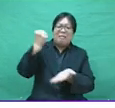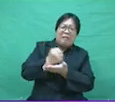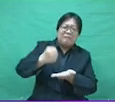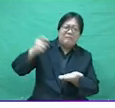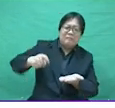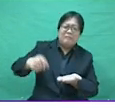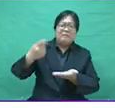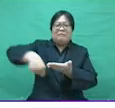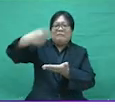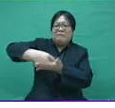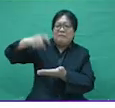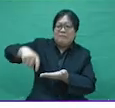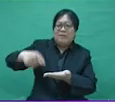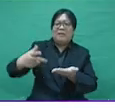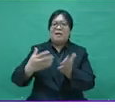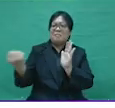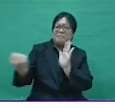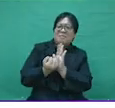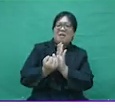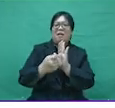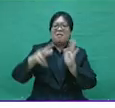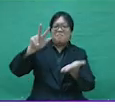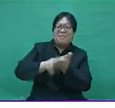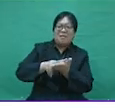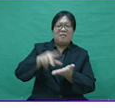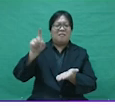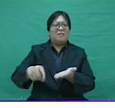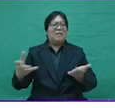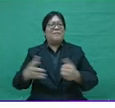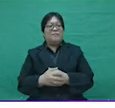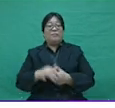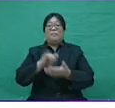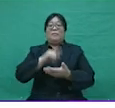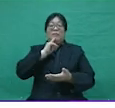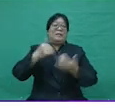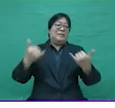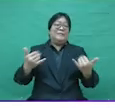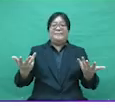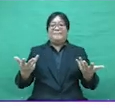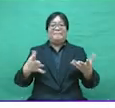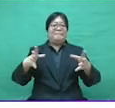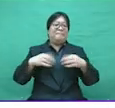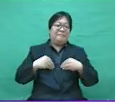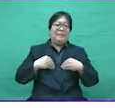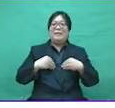a stamp and a certified copy and so on, really accepted within some